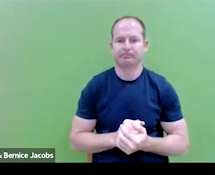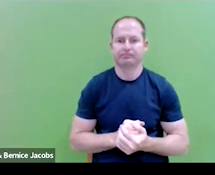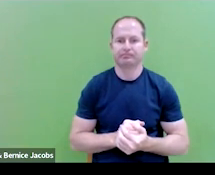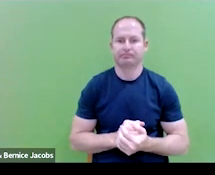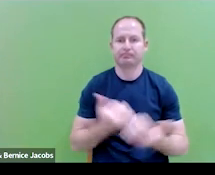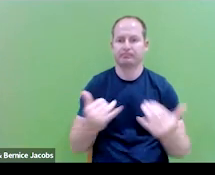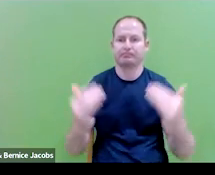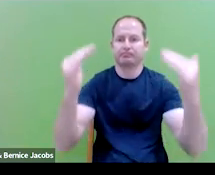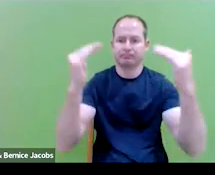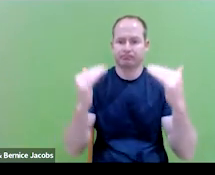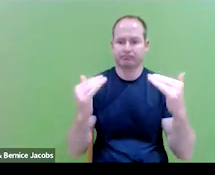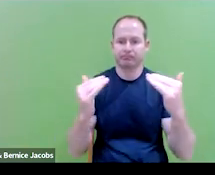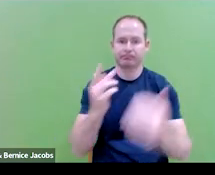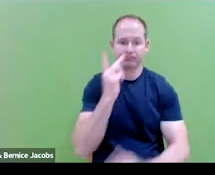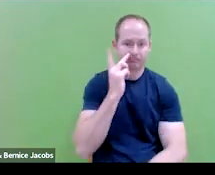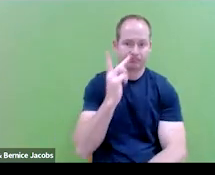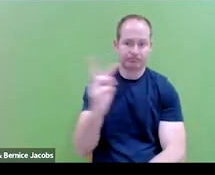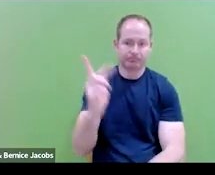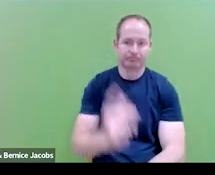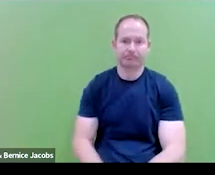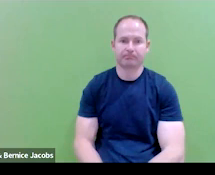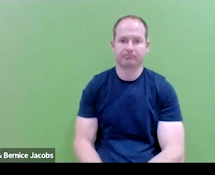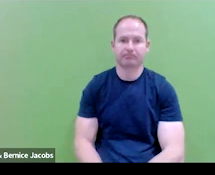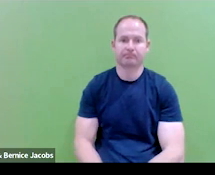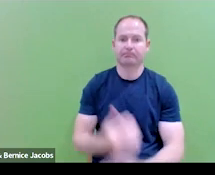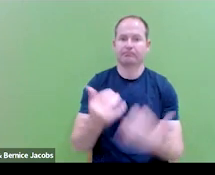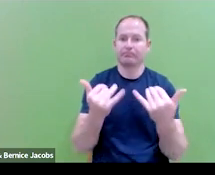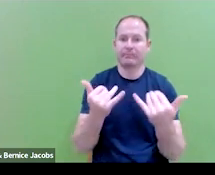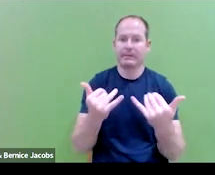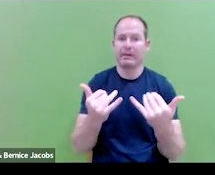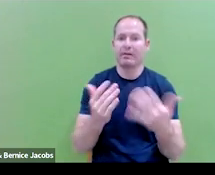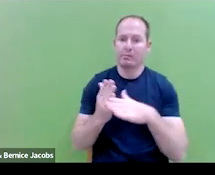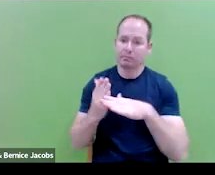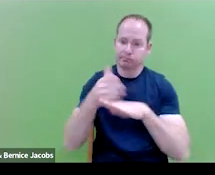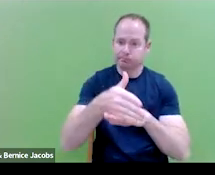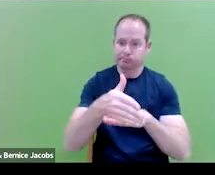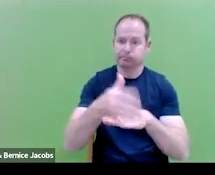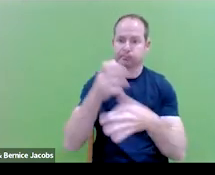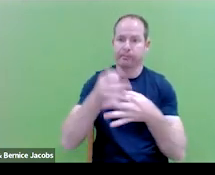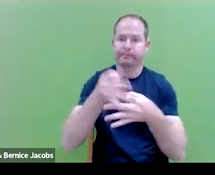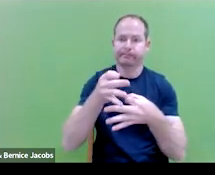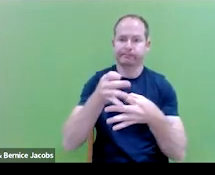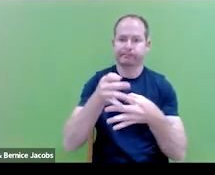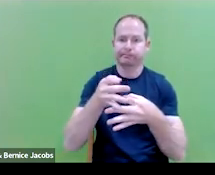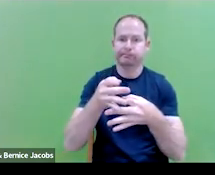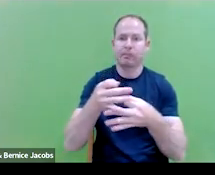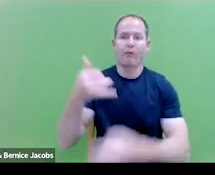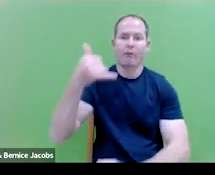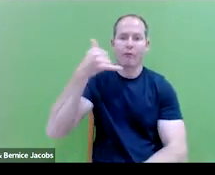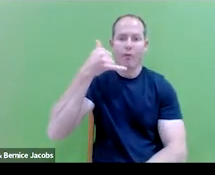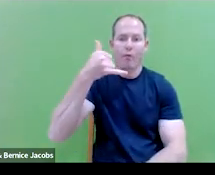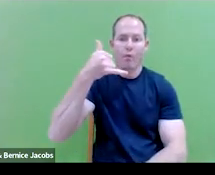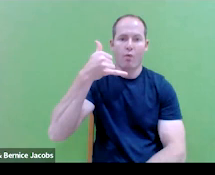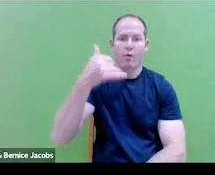next on the screen is one of the accessibility functions that first came out on the iPhones, where you